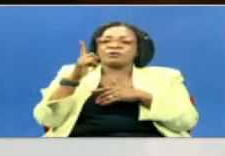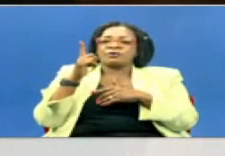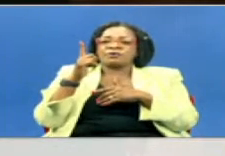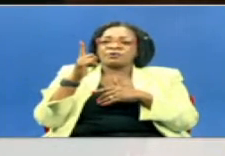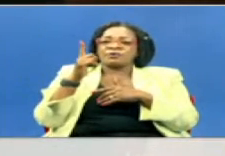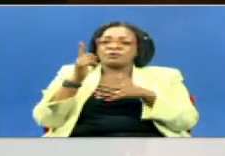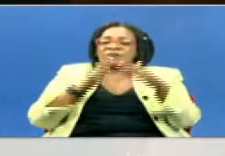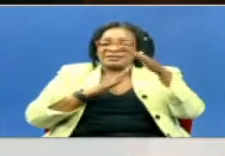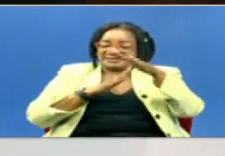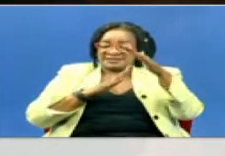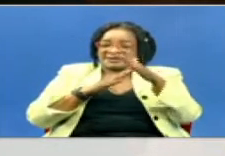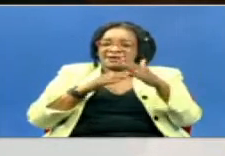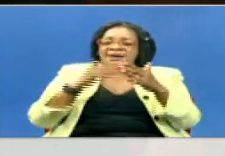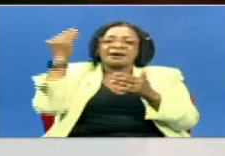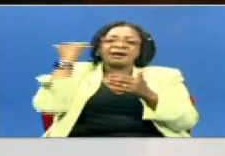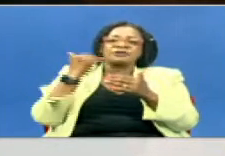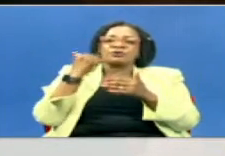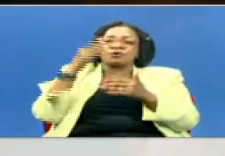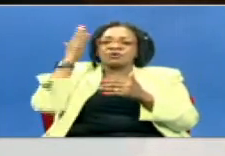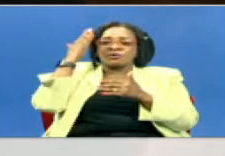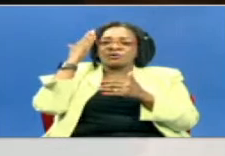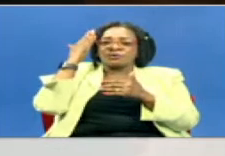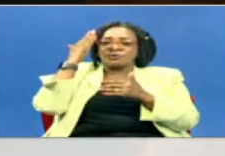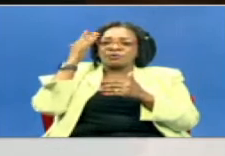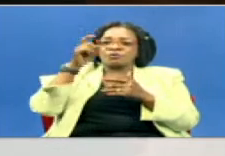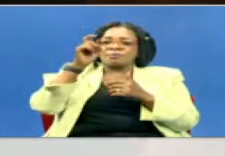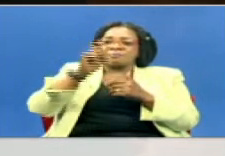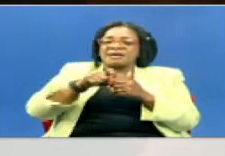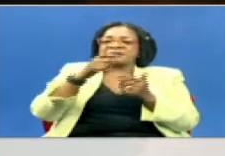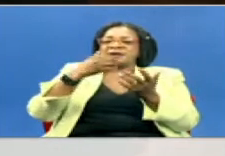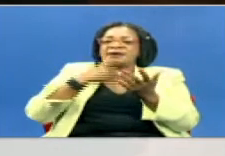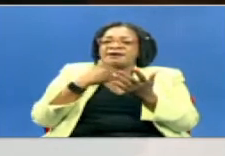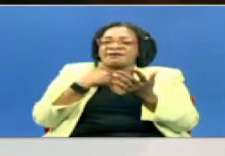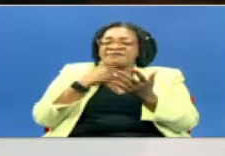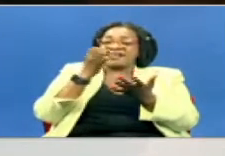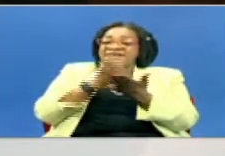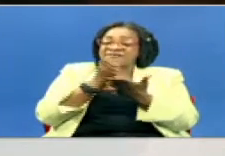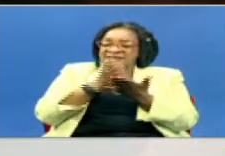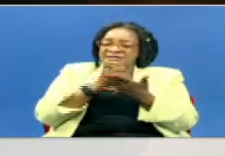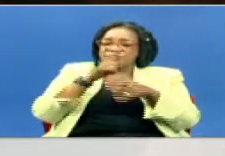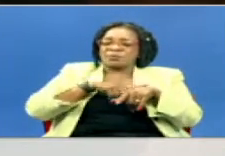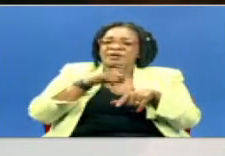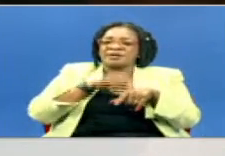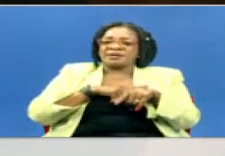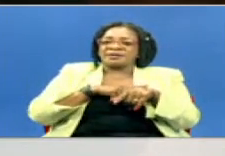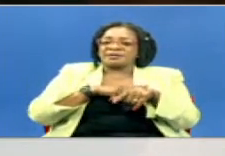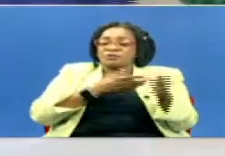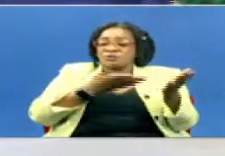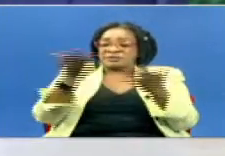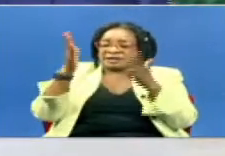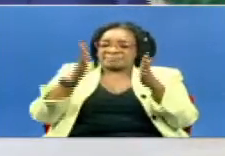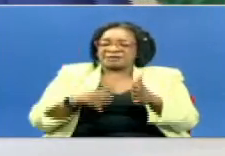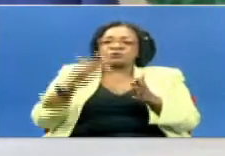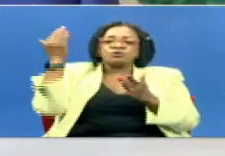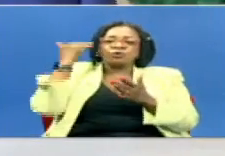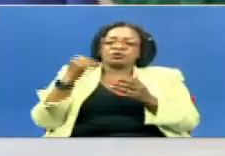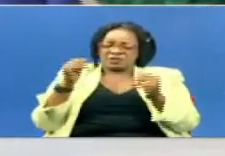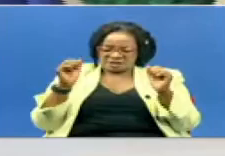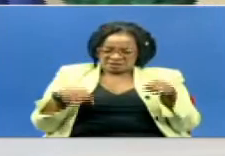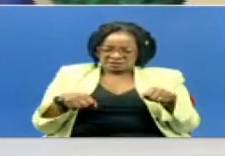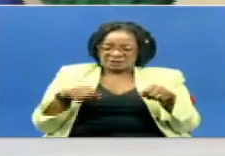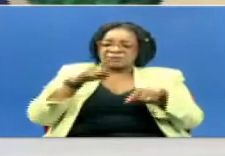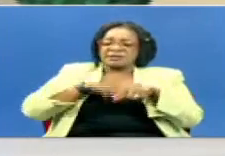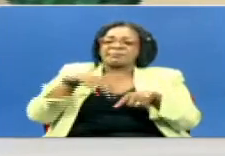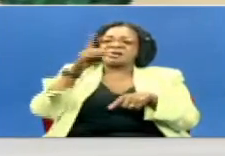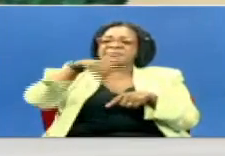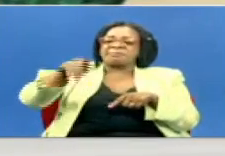counsel, of course you know, in a court of law that you must have substantive evidence when you take someone to court. Of course. When the DPP says he